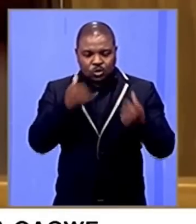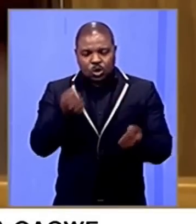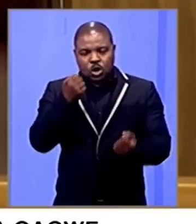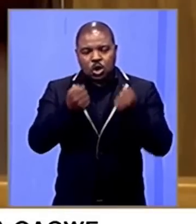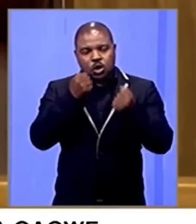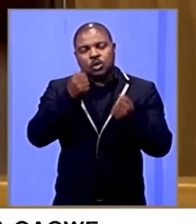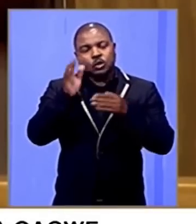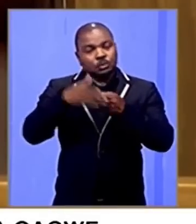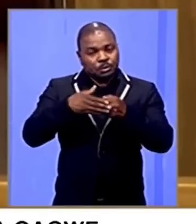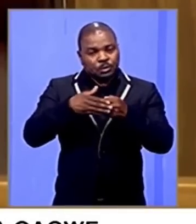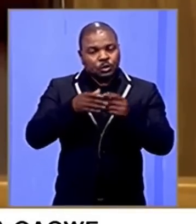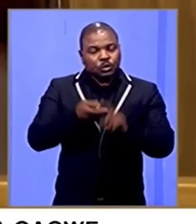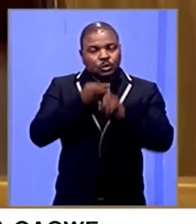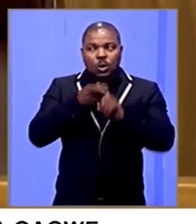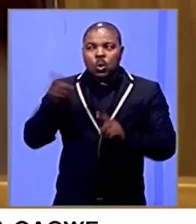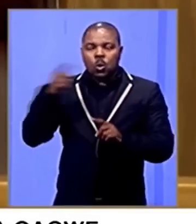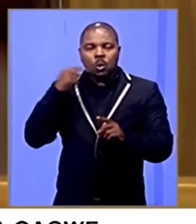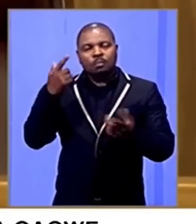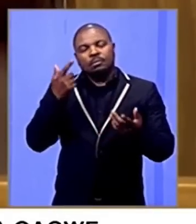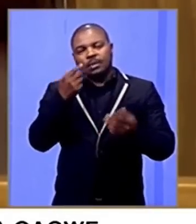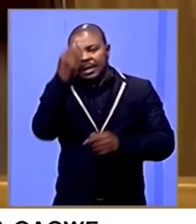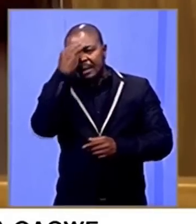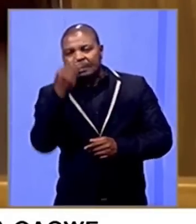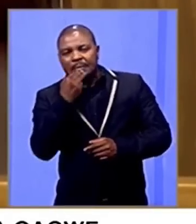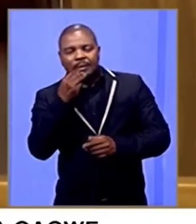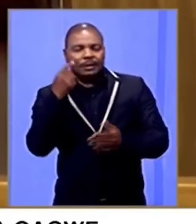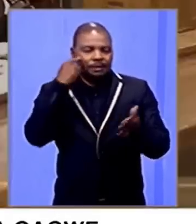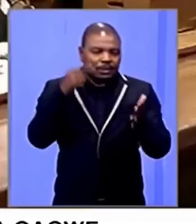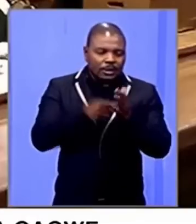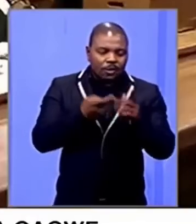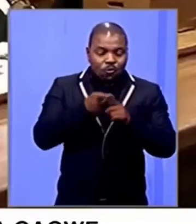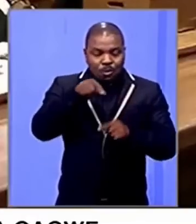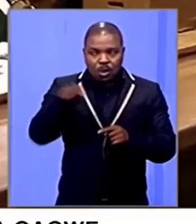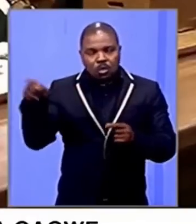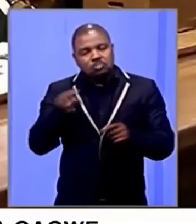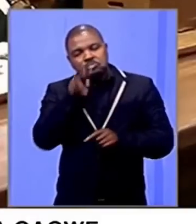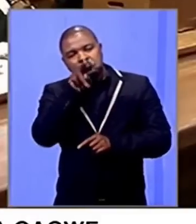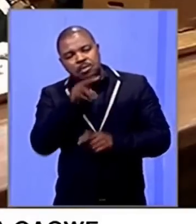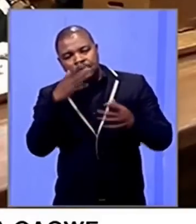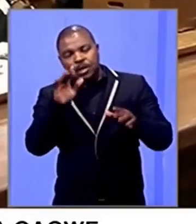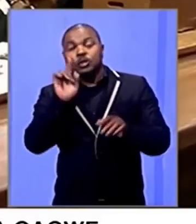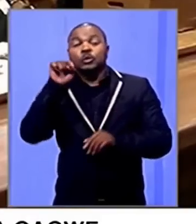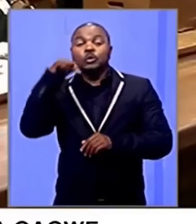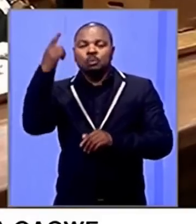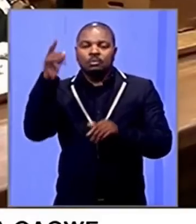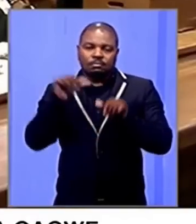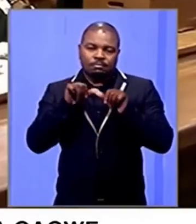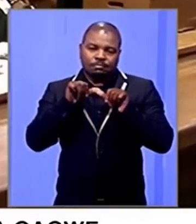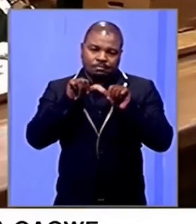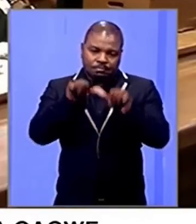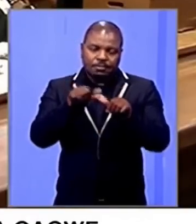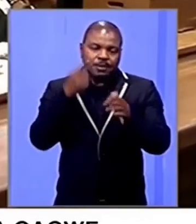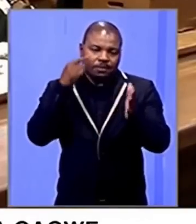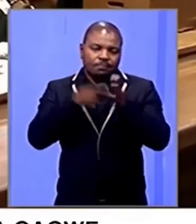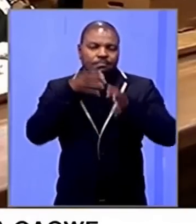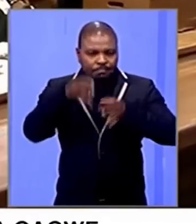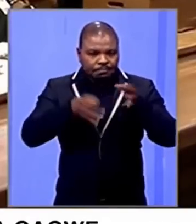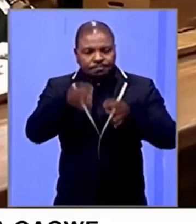gompieno o ne a lebella ditshwantsho le bopaki jo bo tserweng kwa lefelong la bosenyi o tla tswelela go nela ka bopaki gape ka moso.